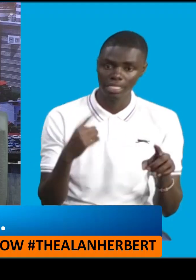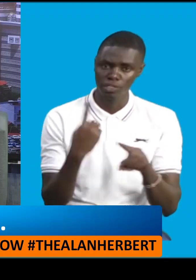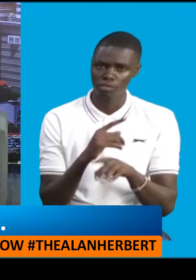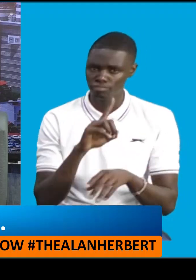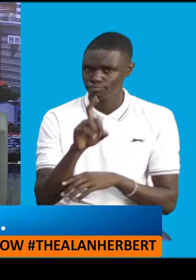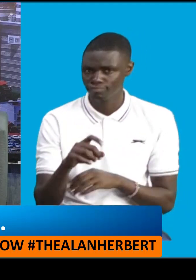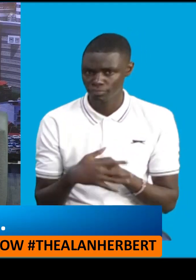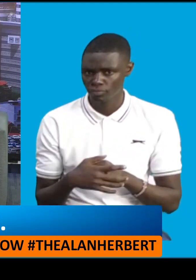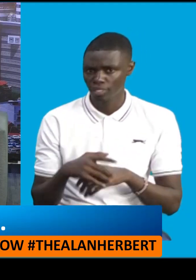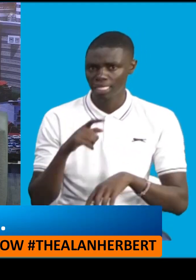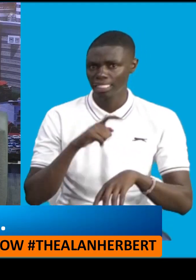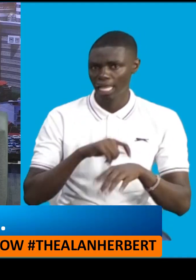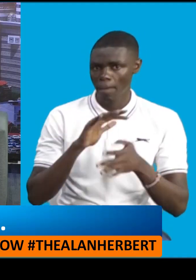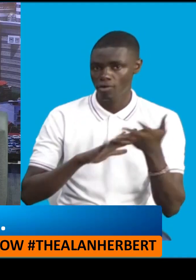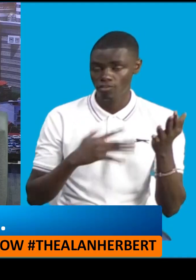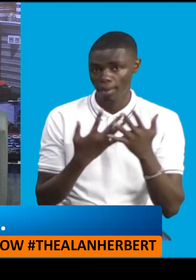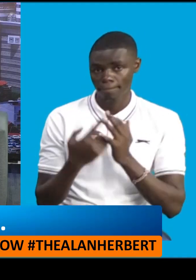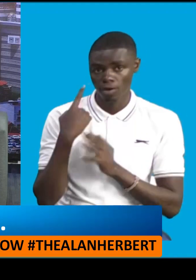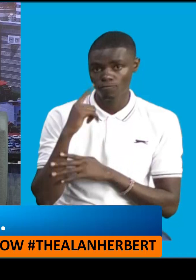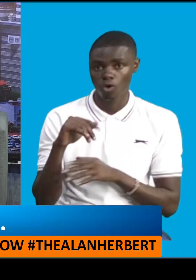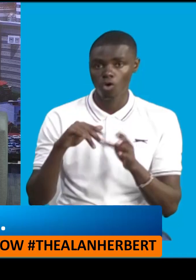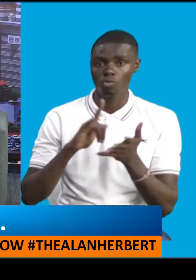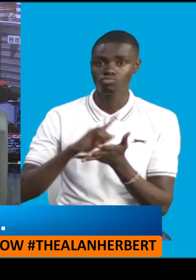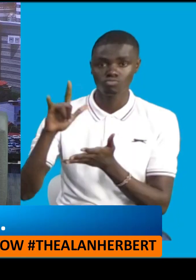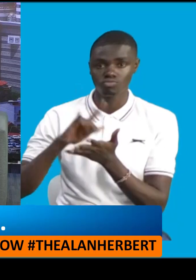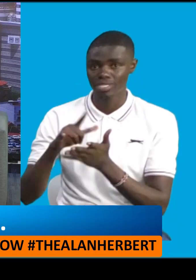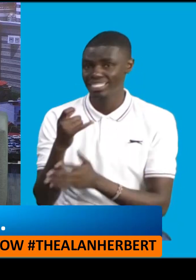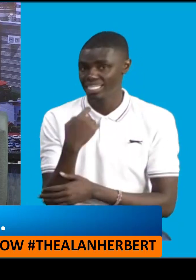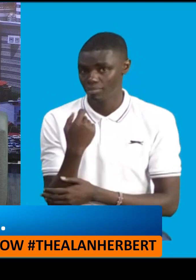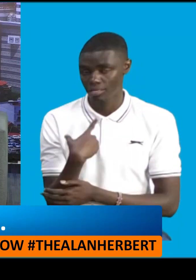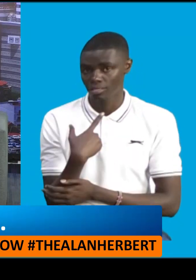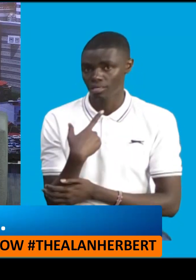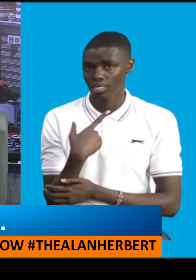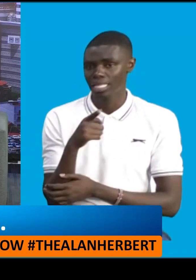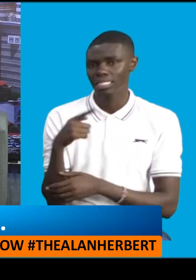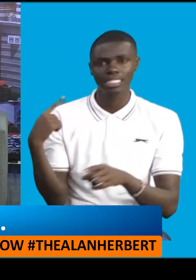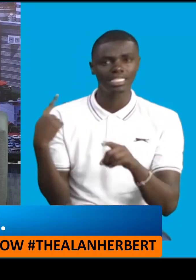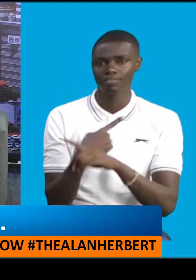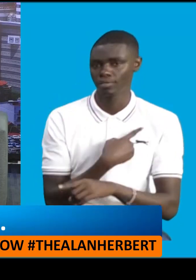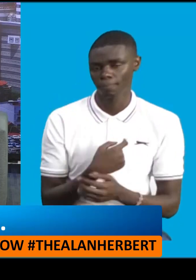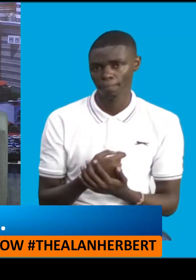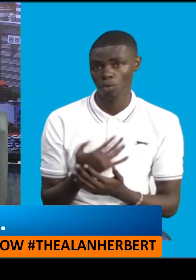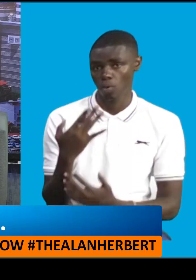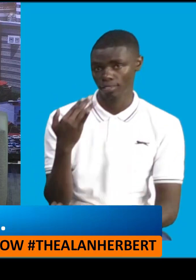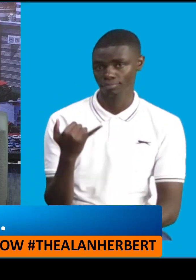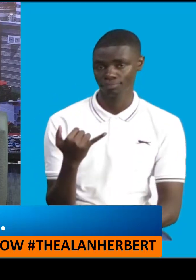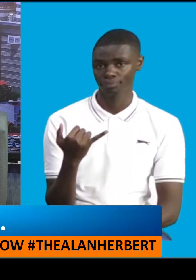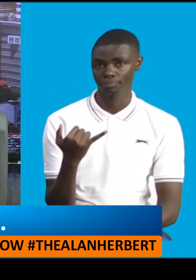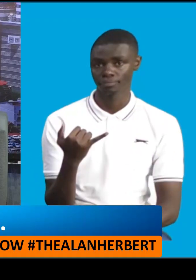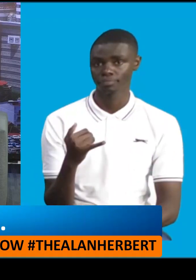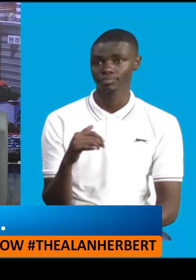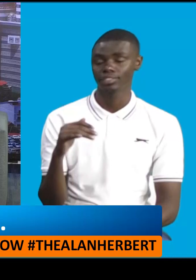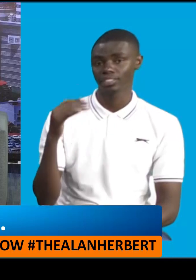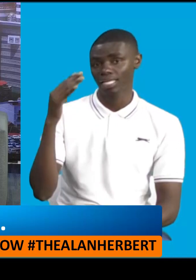different. The time frames for overseas treatment are a bit different.